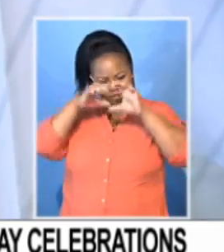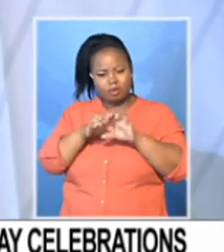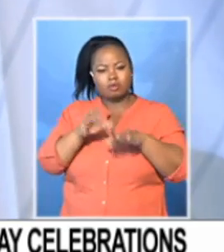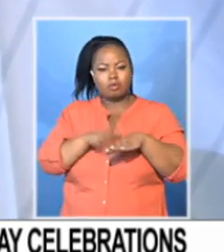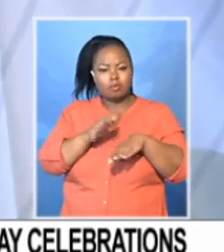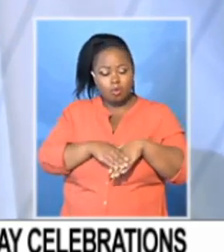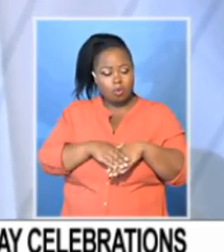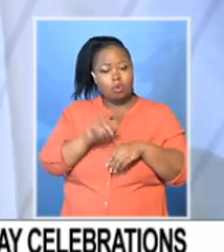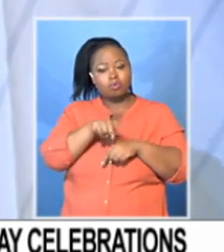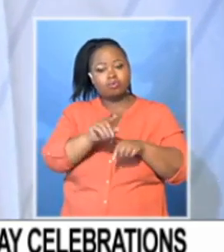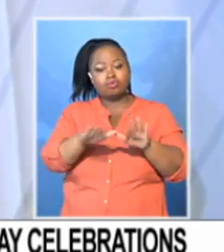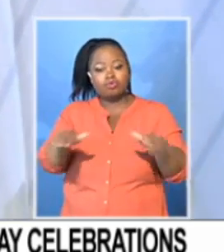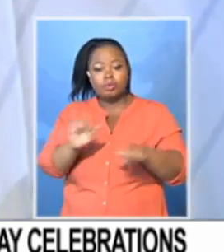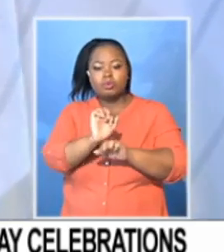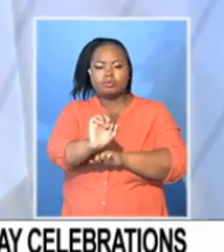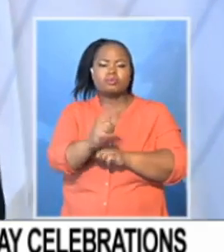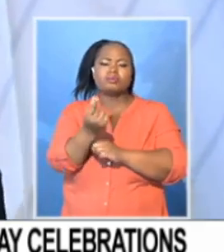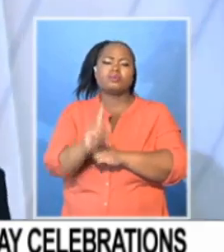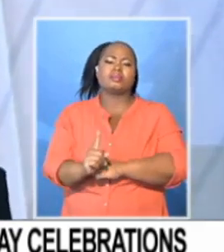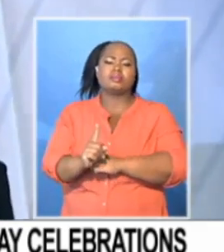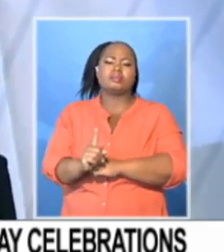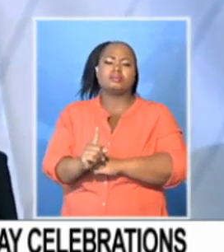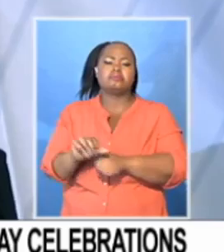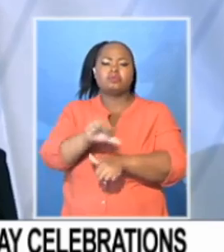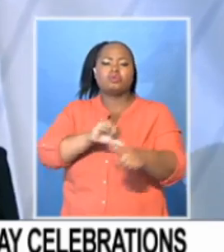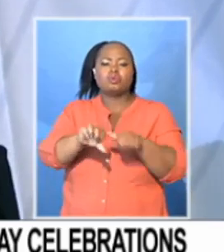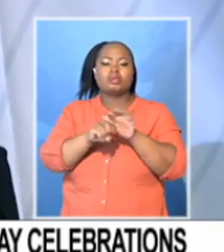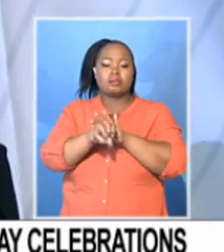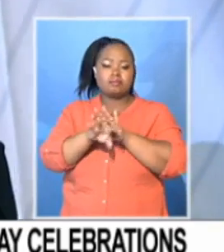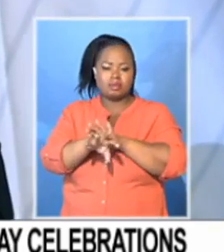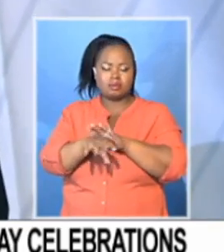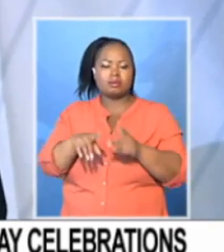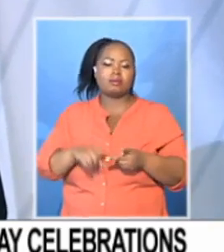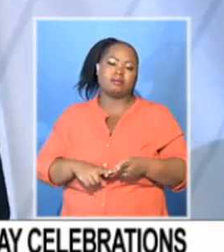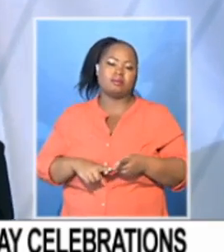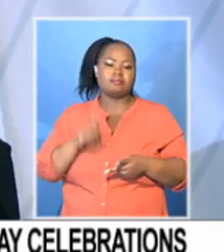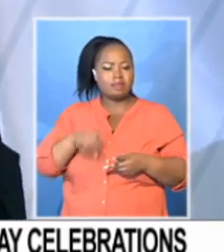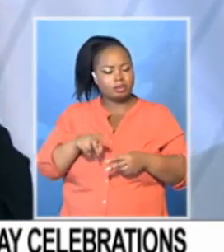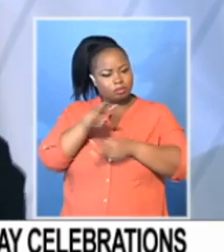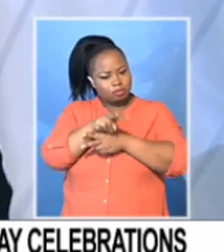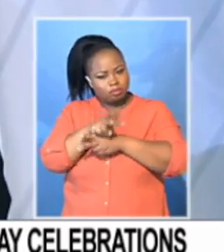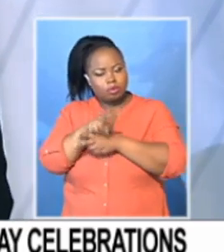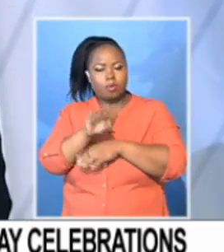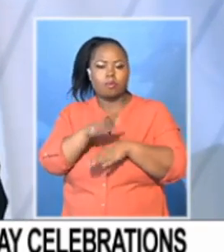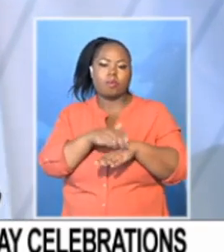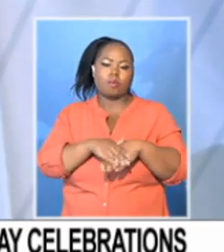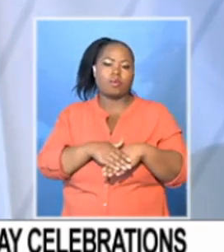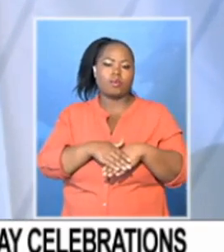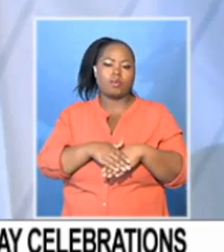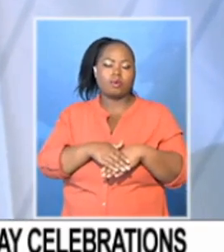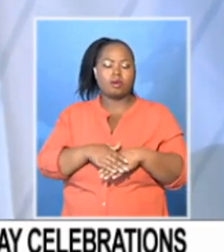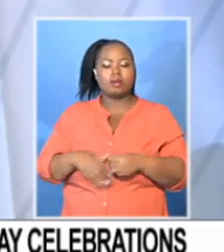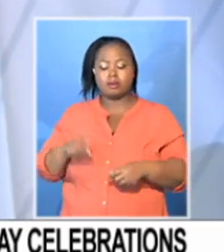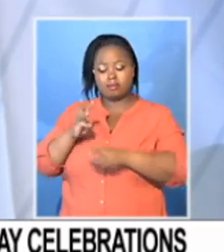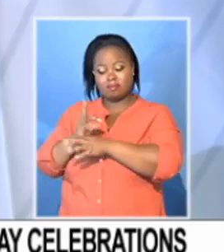children on social media and provide ongoing